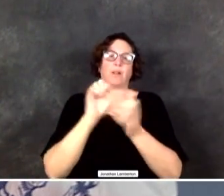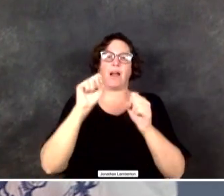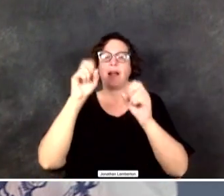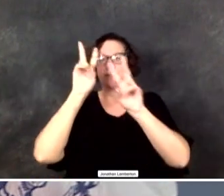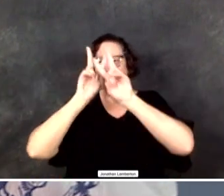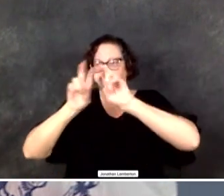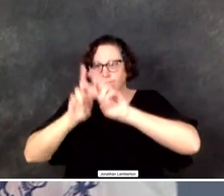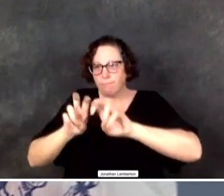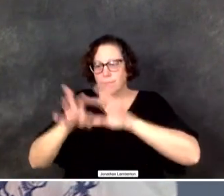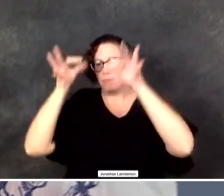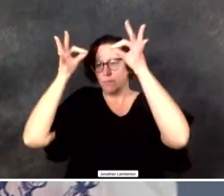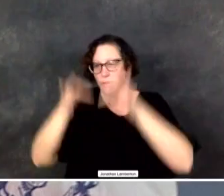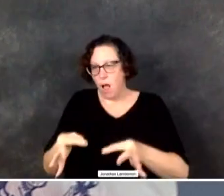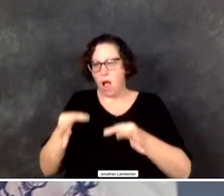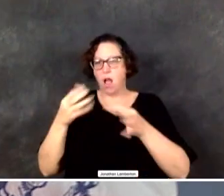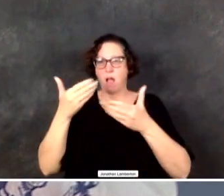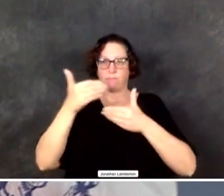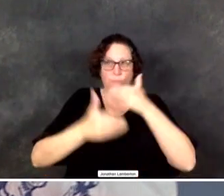basically at no transmission.